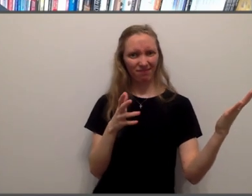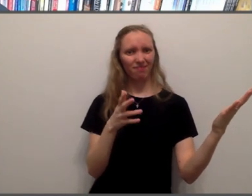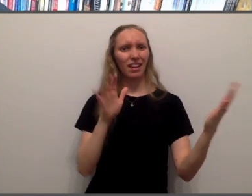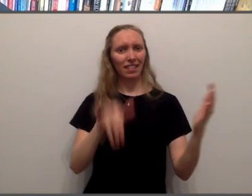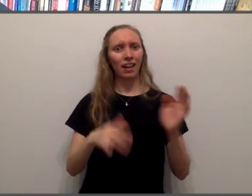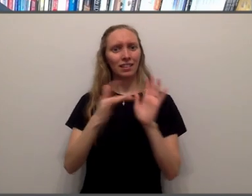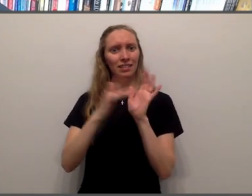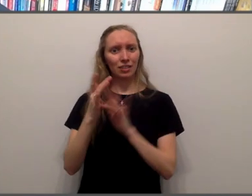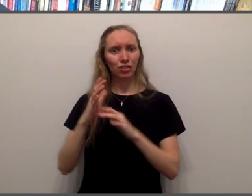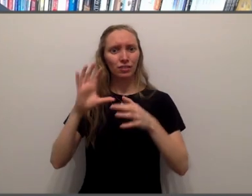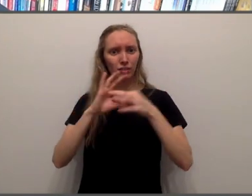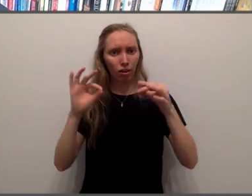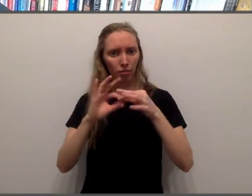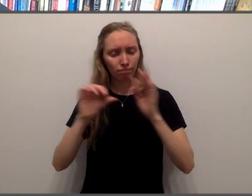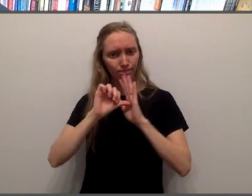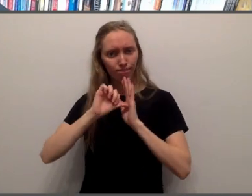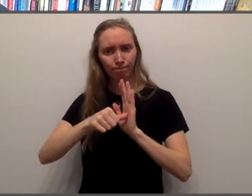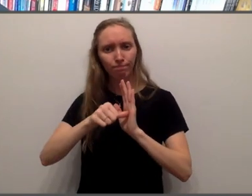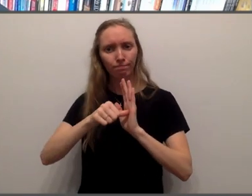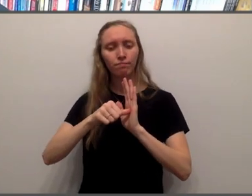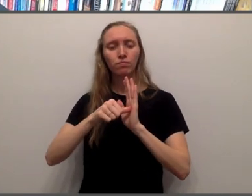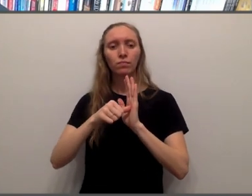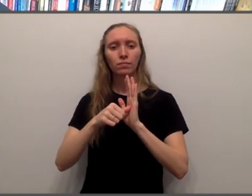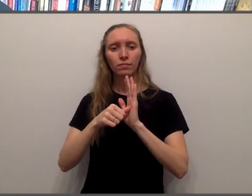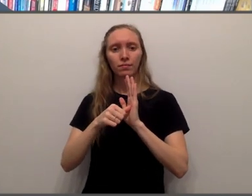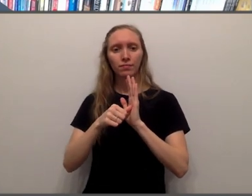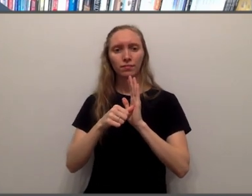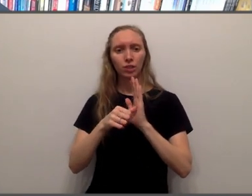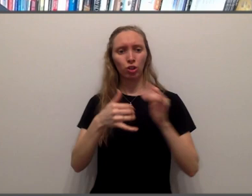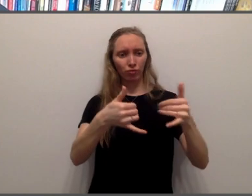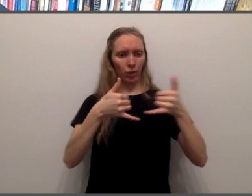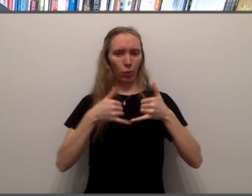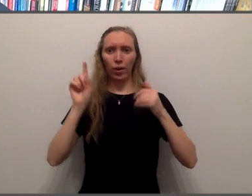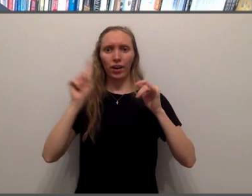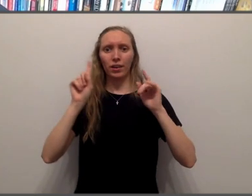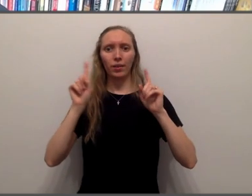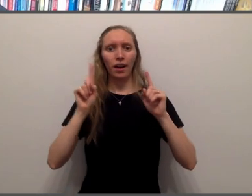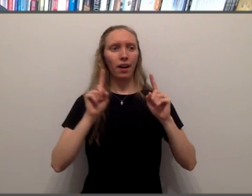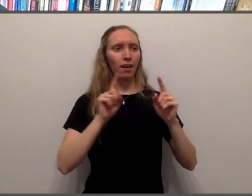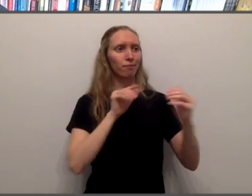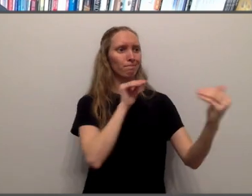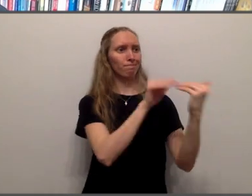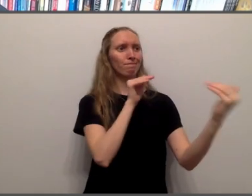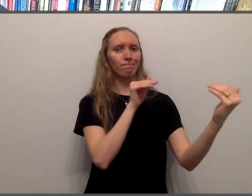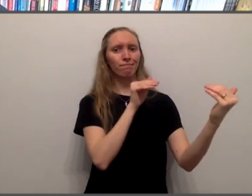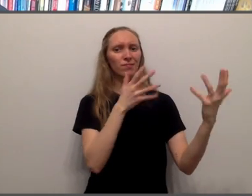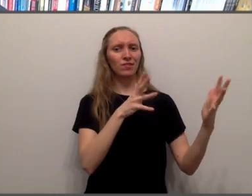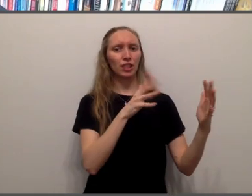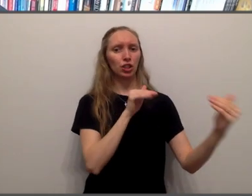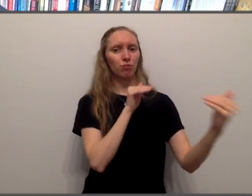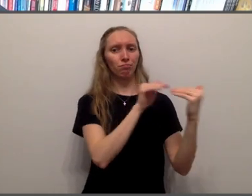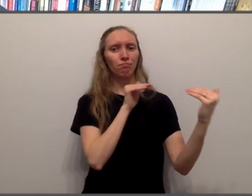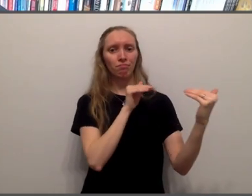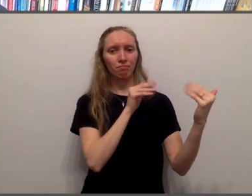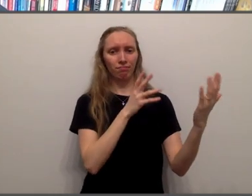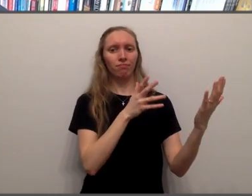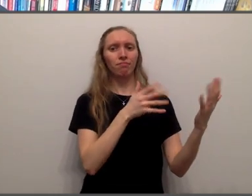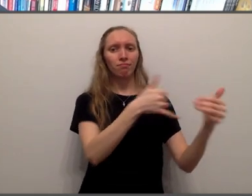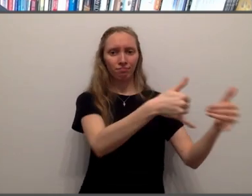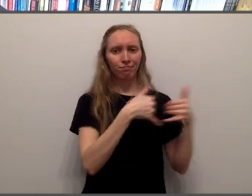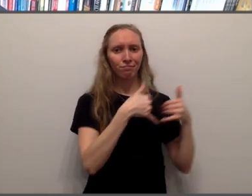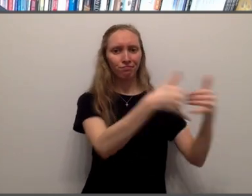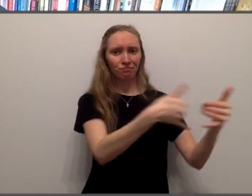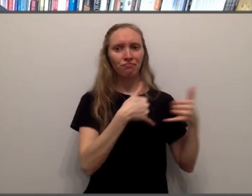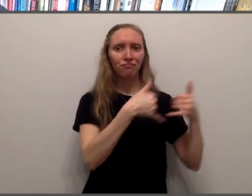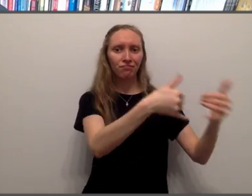community, he says our only reward is the people who are already attending. Instead, verse 13, invite the poor, the crippled, the